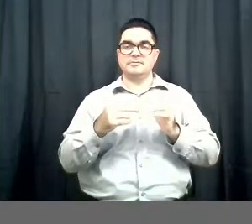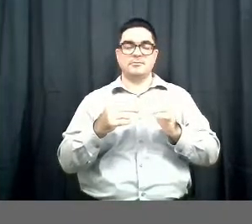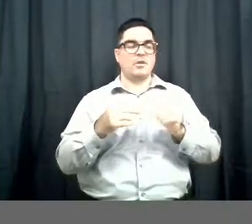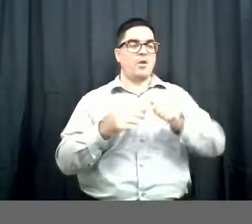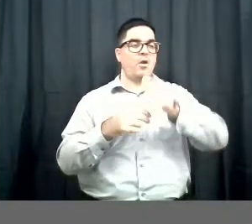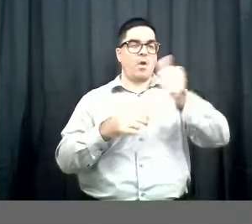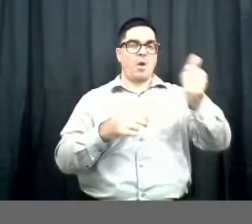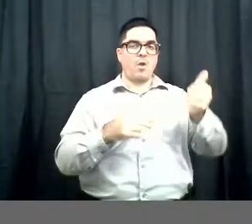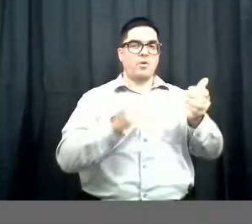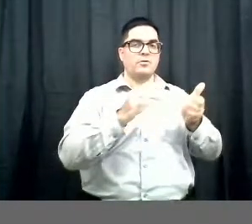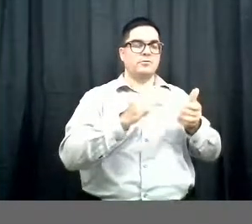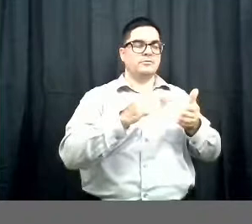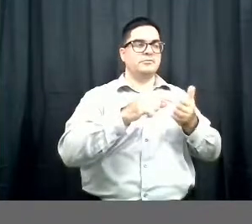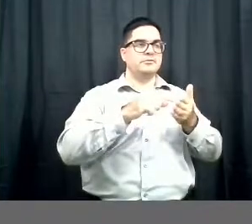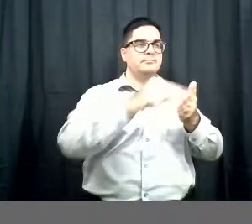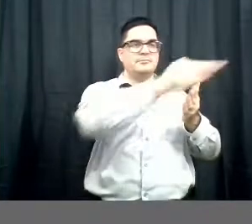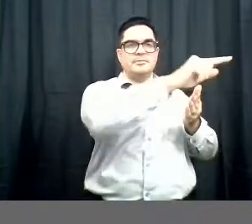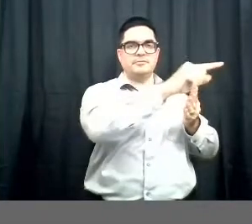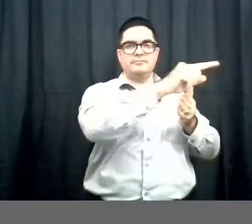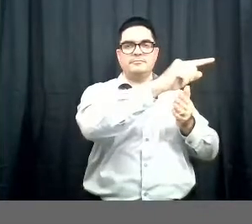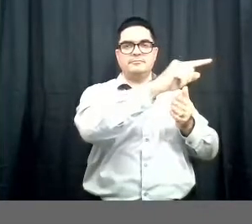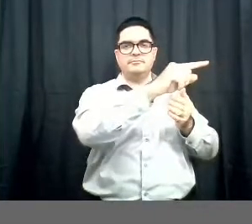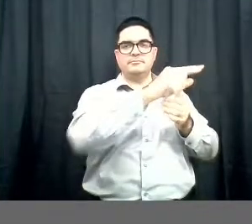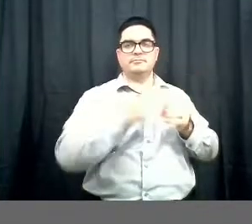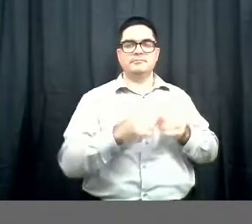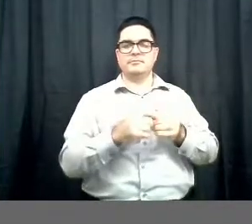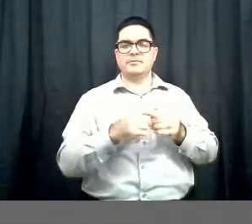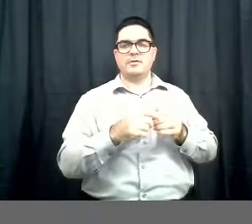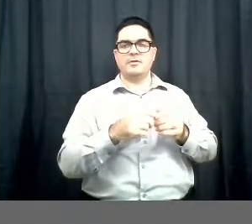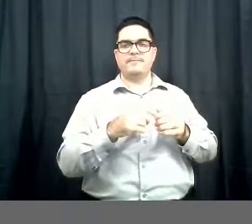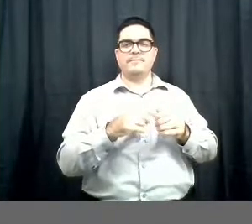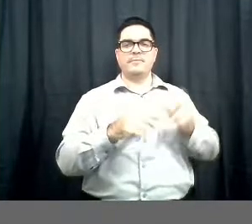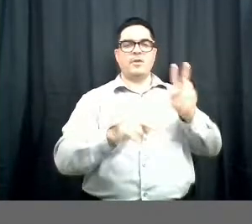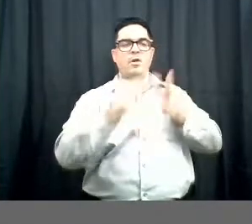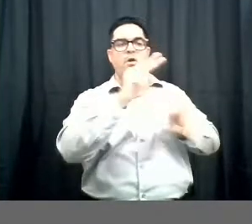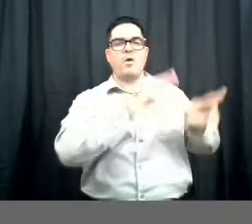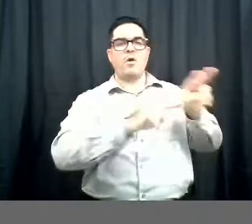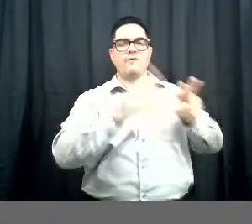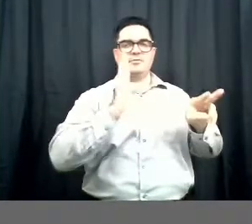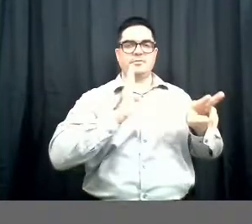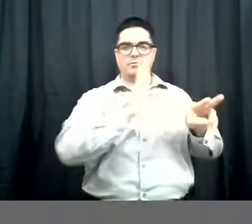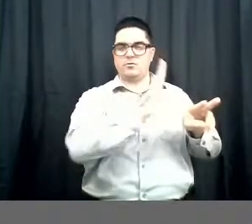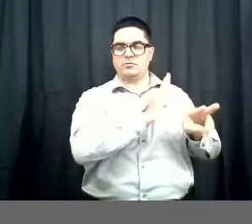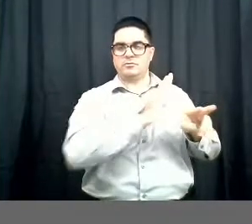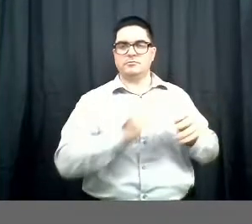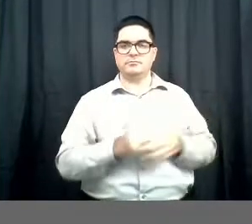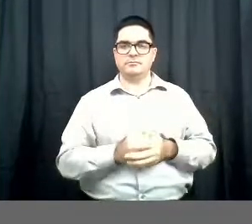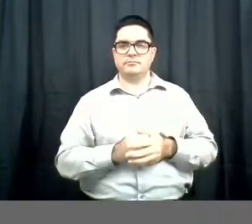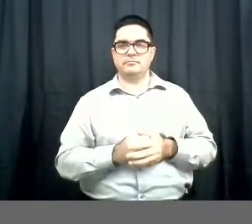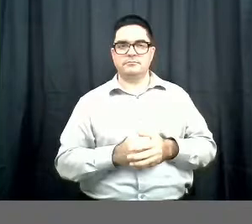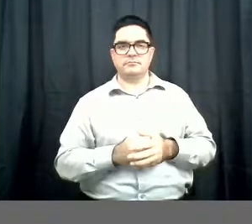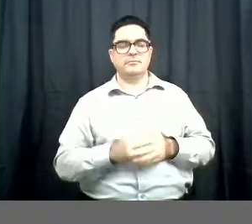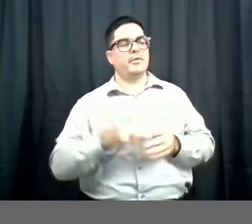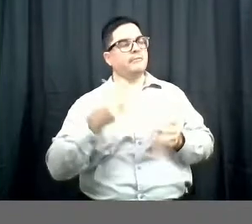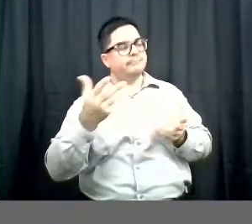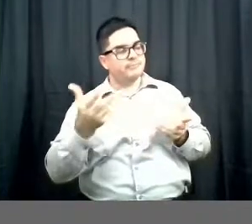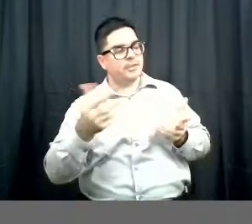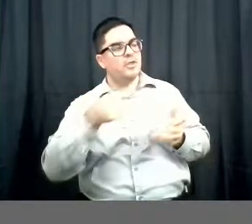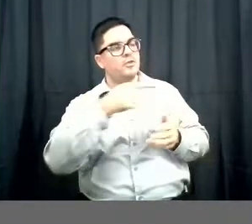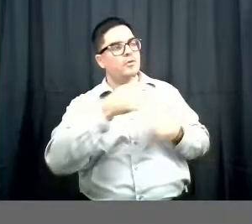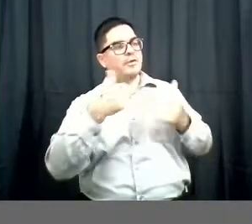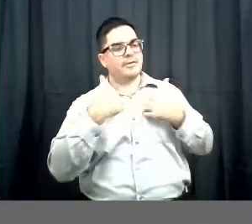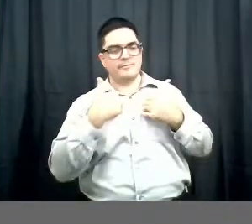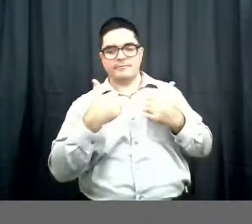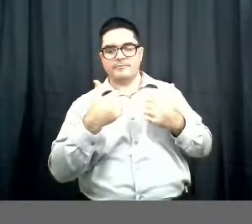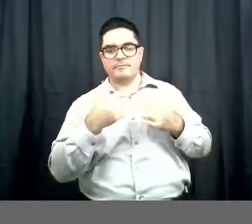it all gets billed to the people of Puerto Rico. That's my point. No question. And you've got opportunists like the UCC